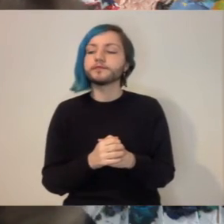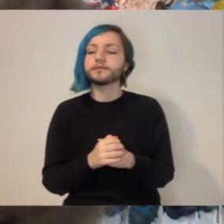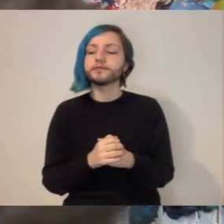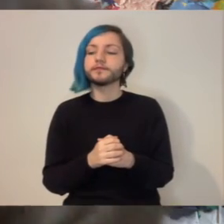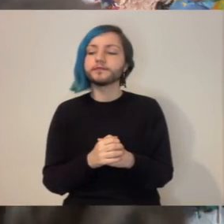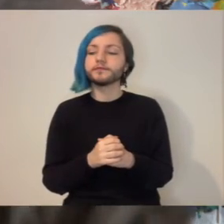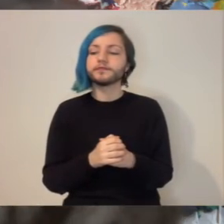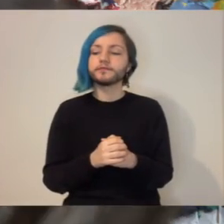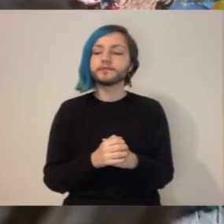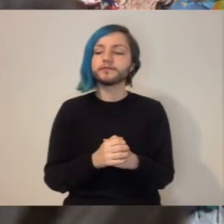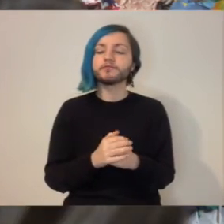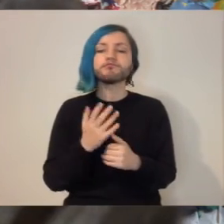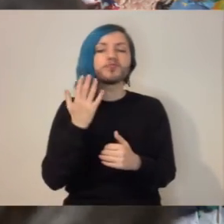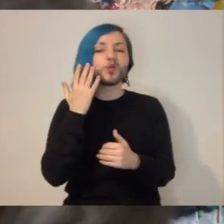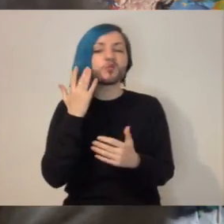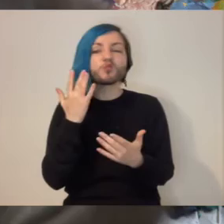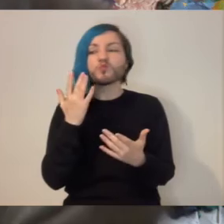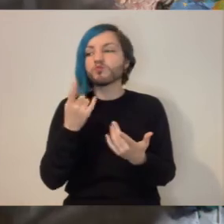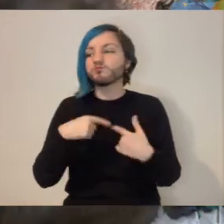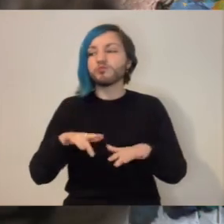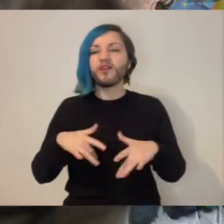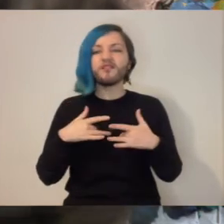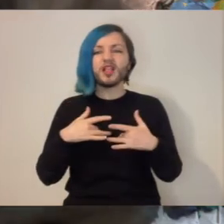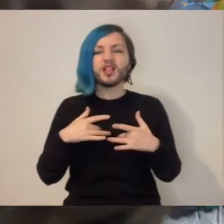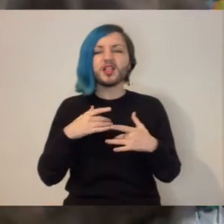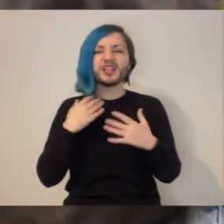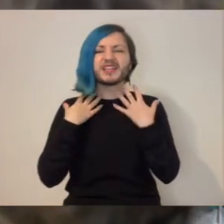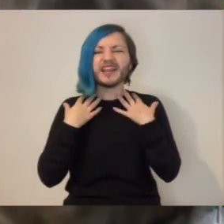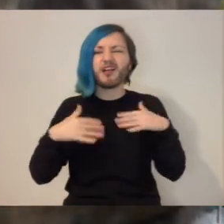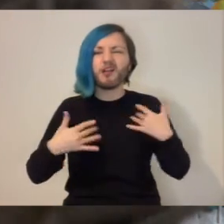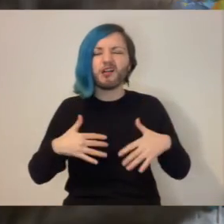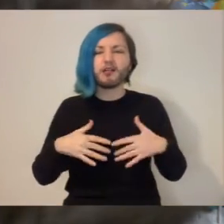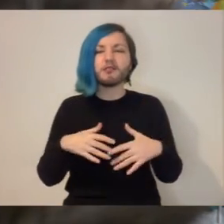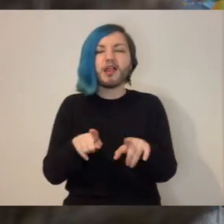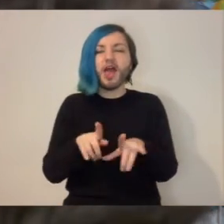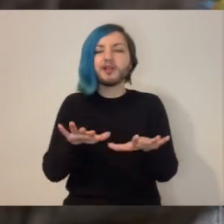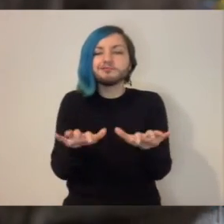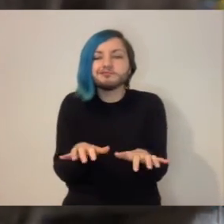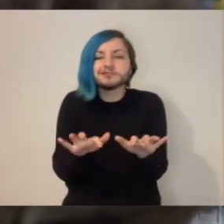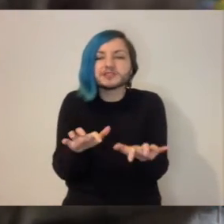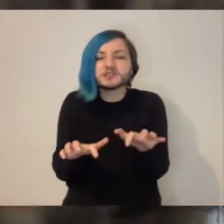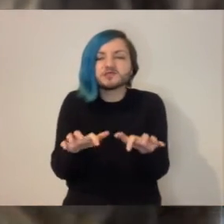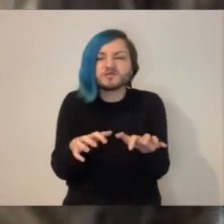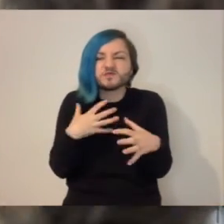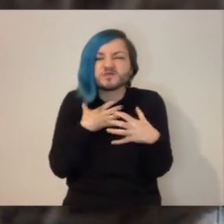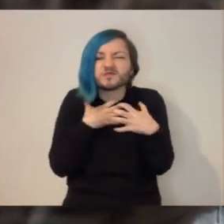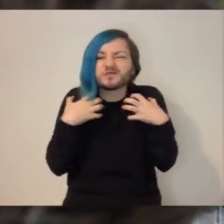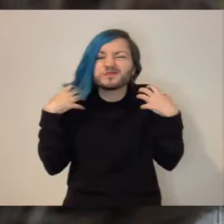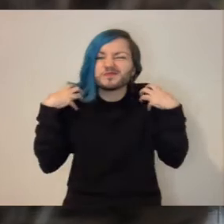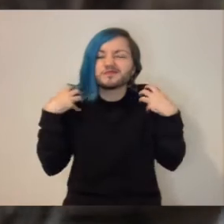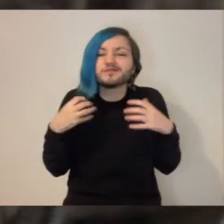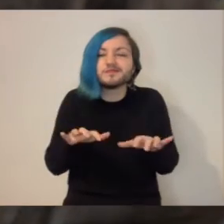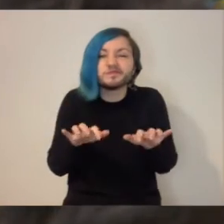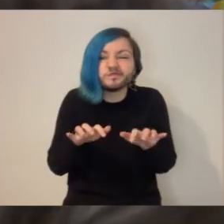we have you know, neck ache, and we're all crunched up watching the computer